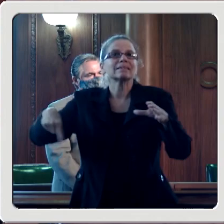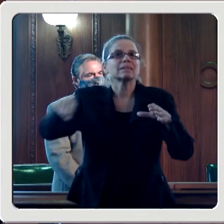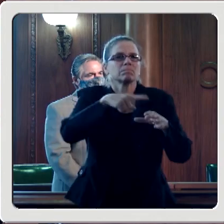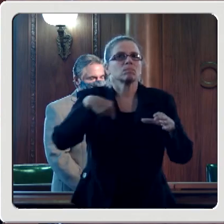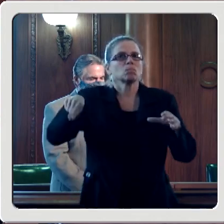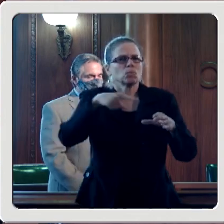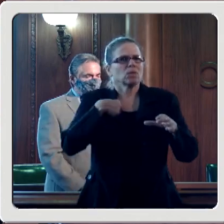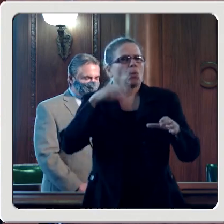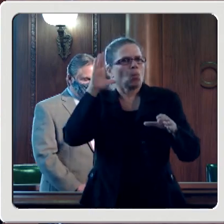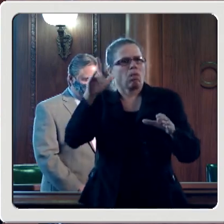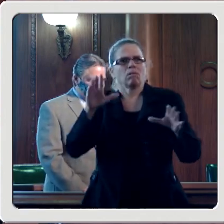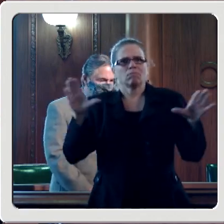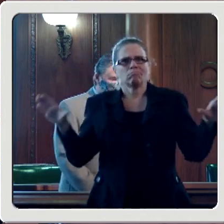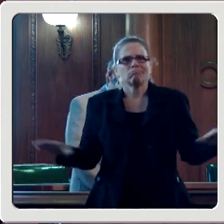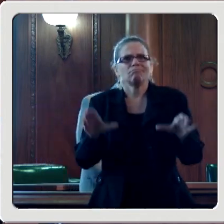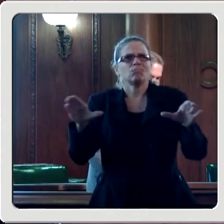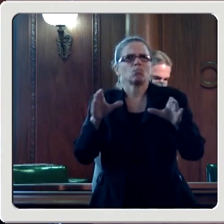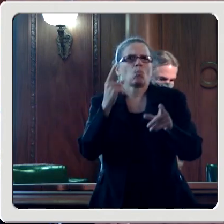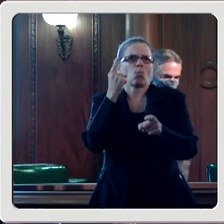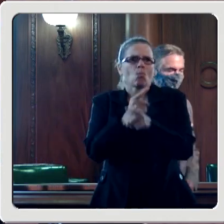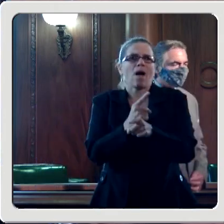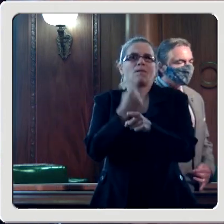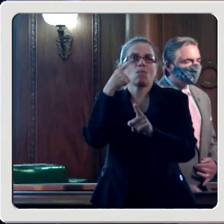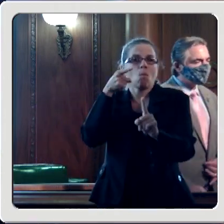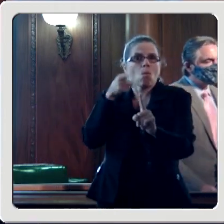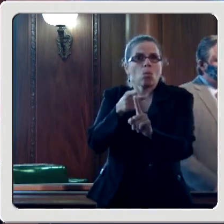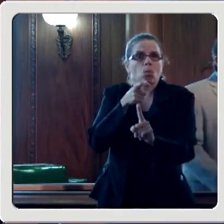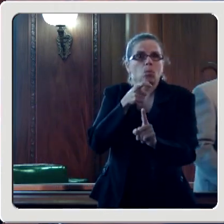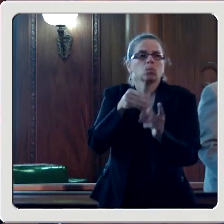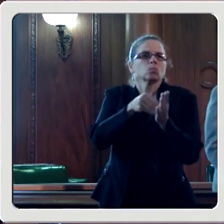staff. Thank you. Thank you, Superintendent Warwick.